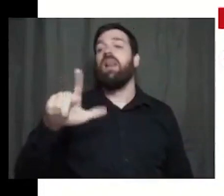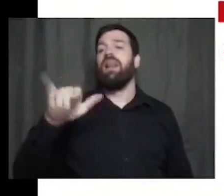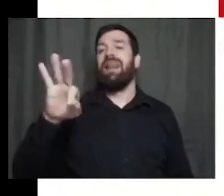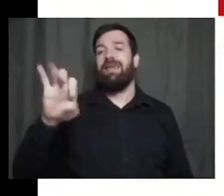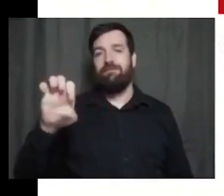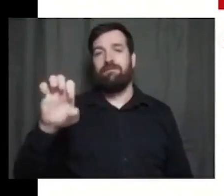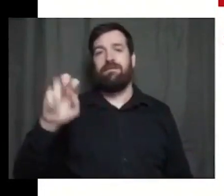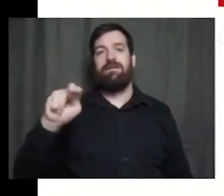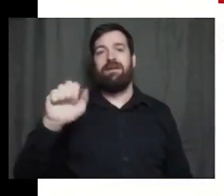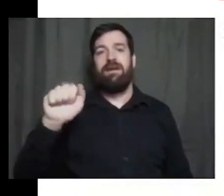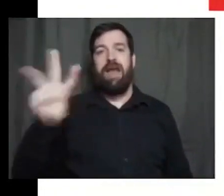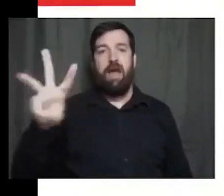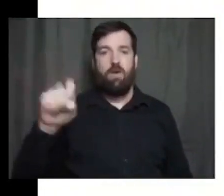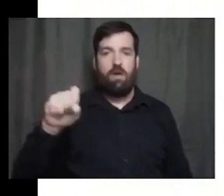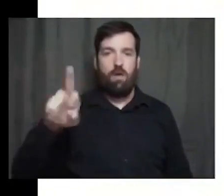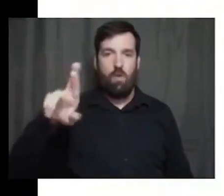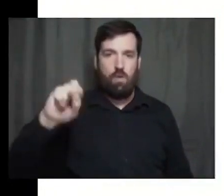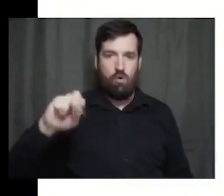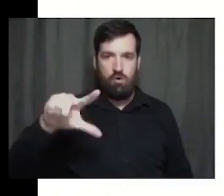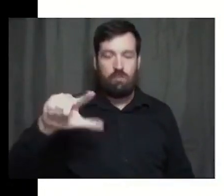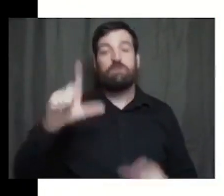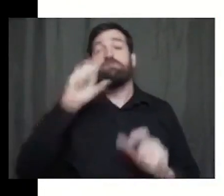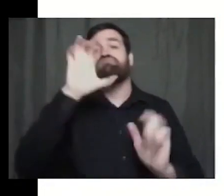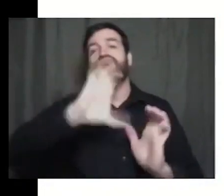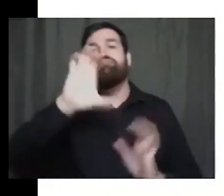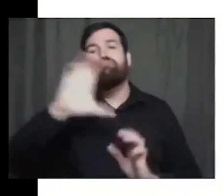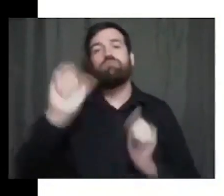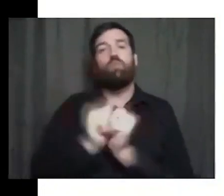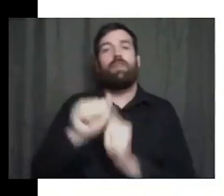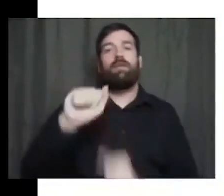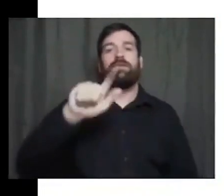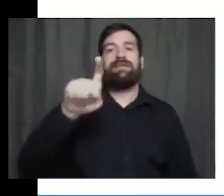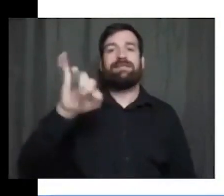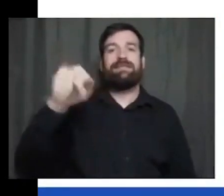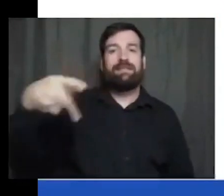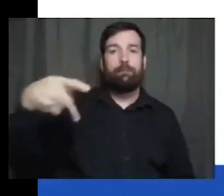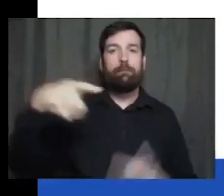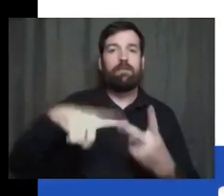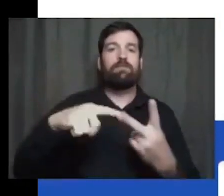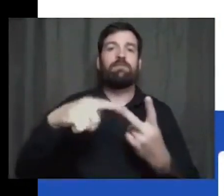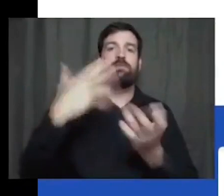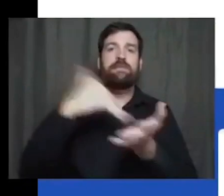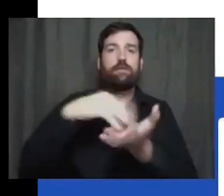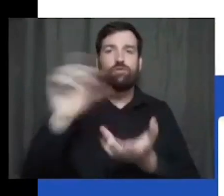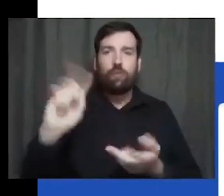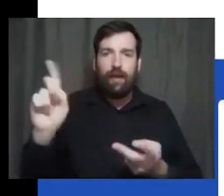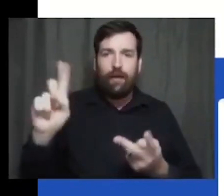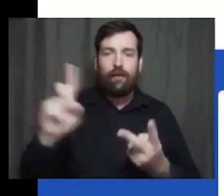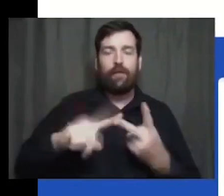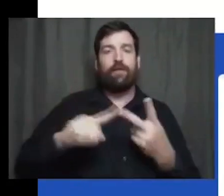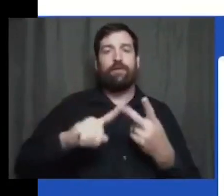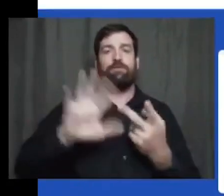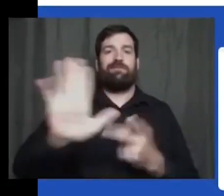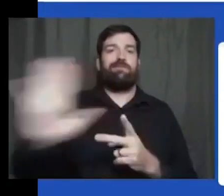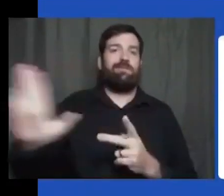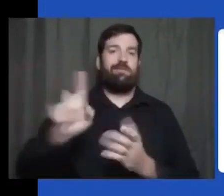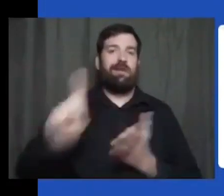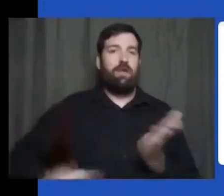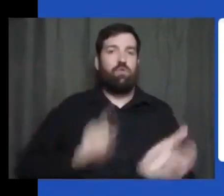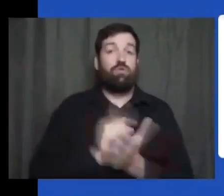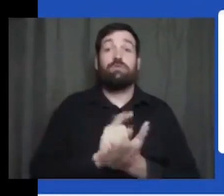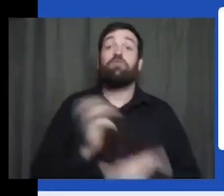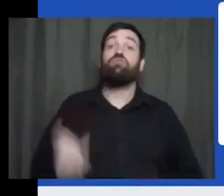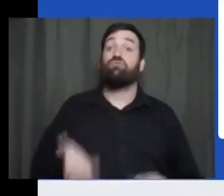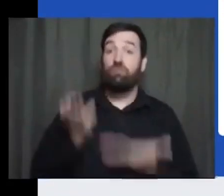your zip code and find a list of blood drives near you. You can find a list of donor centers near you along with those hours. We do recommend that